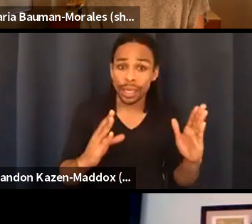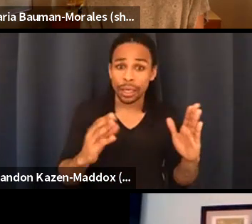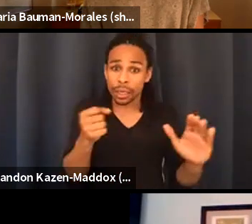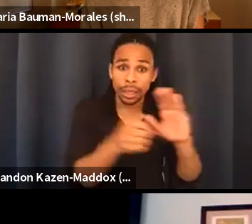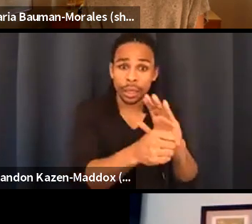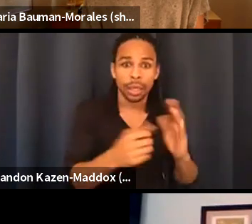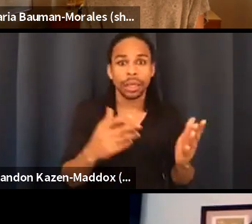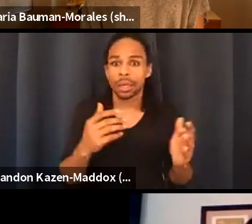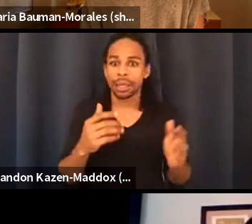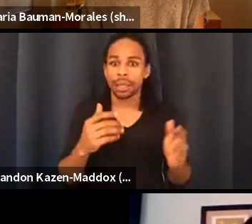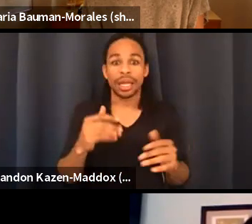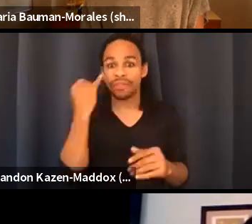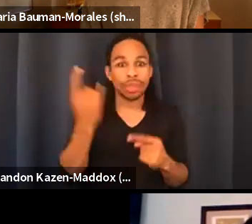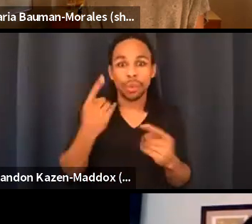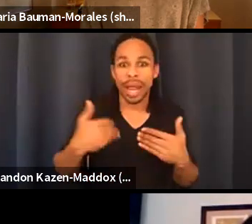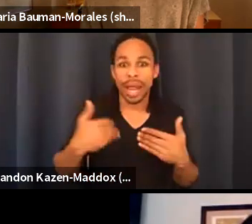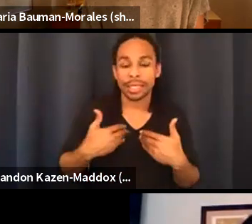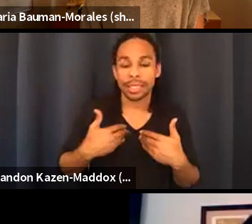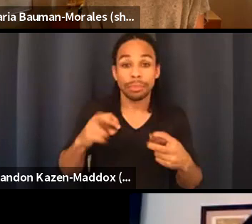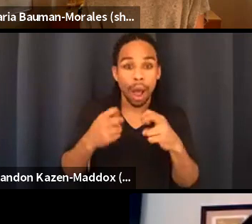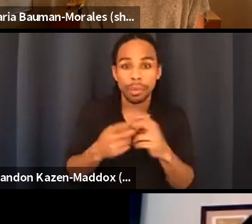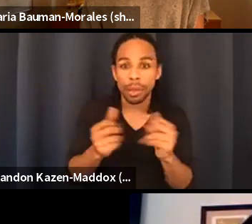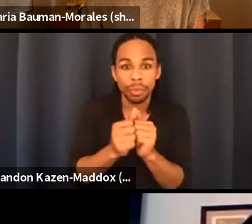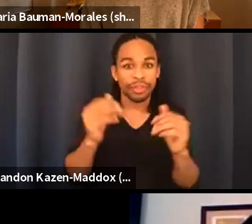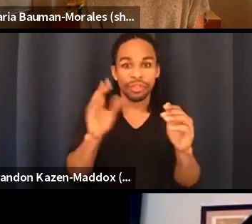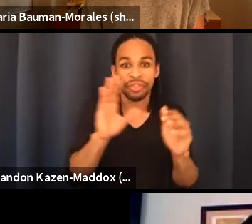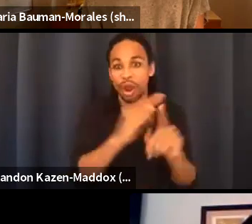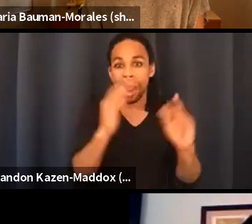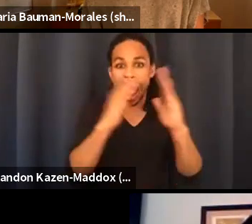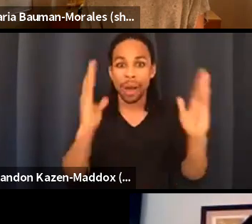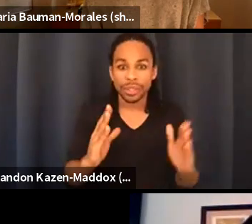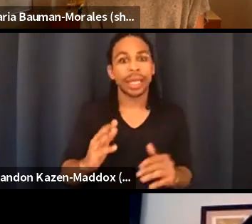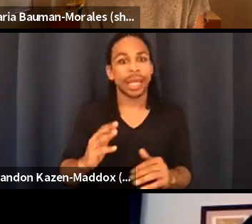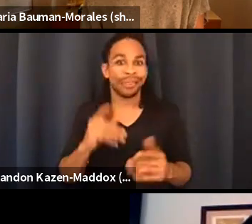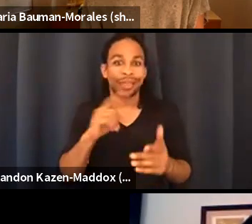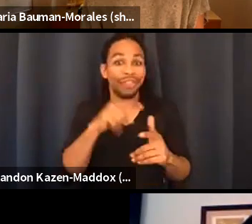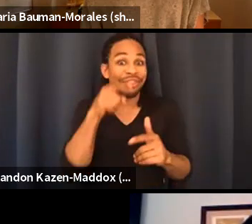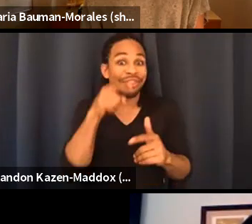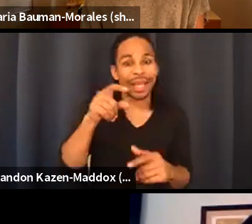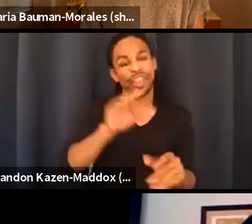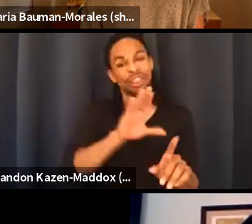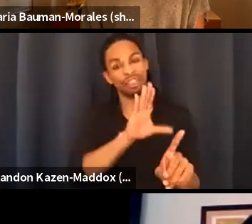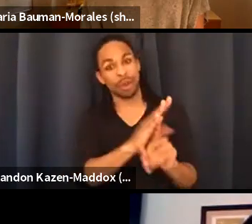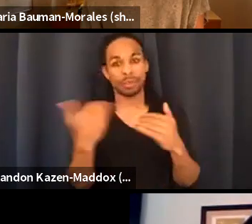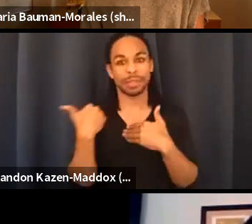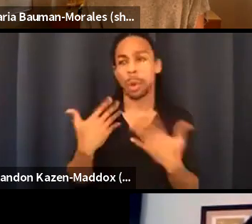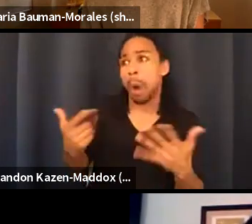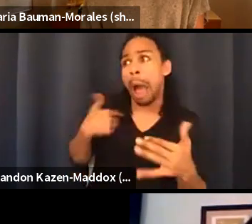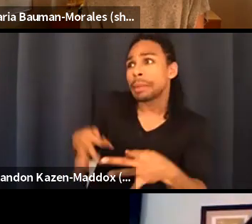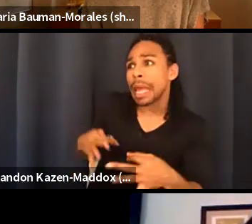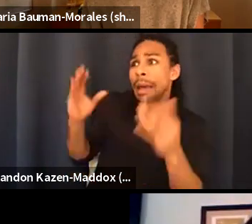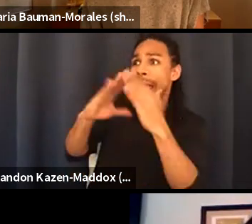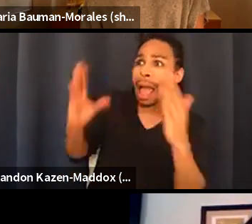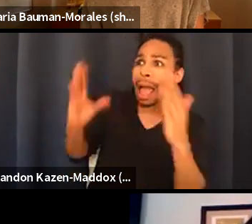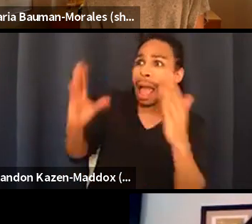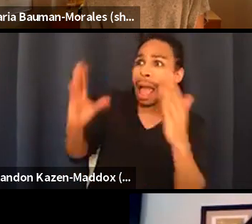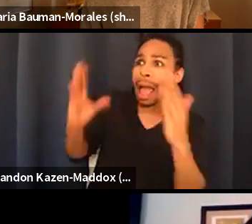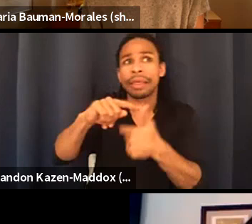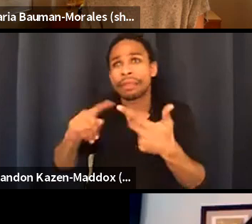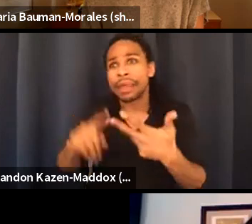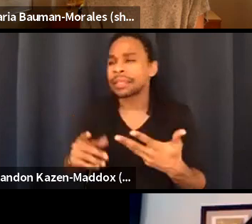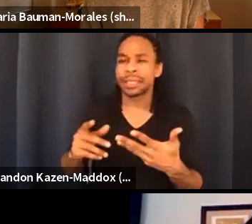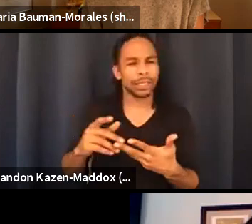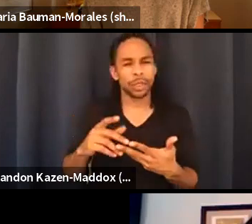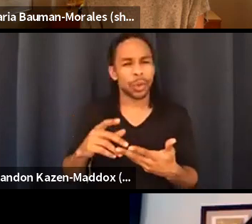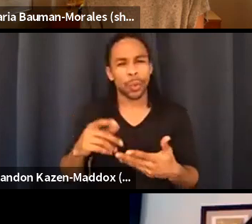of us and really put that on our hat. But to pivot for a second, I also just want to, in looking at the